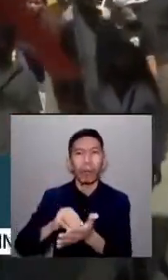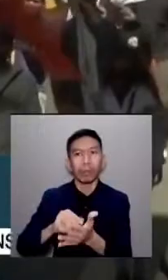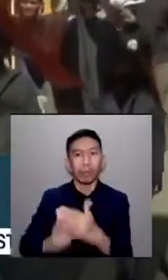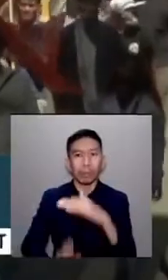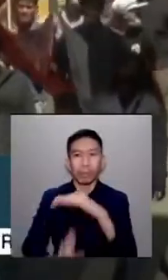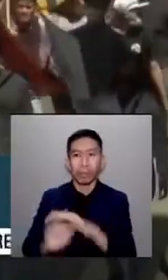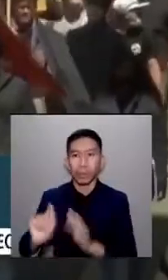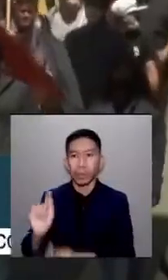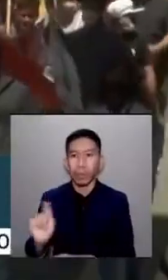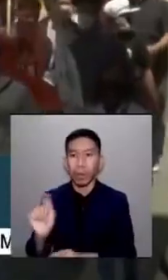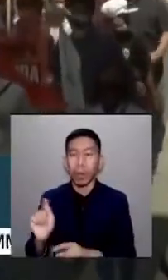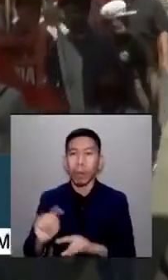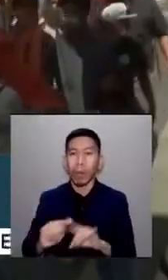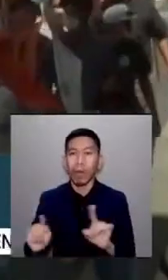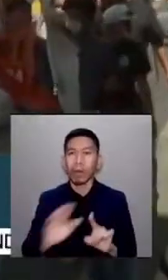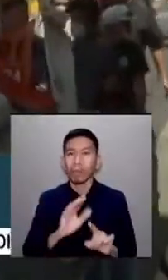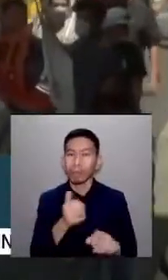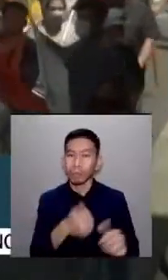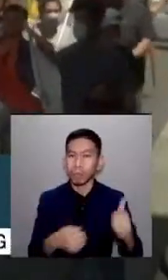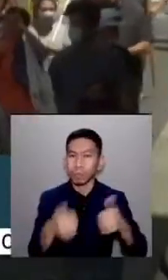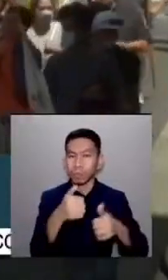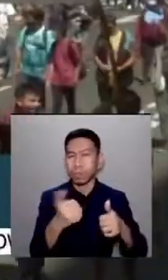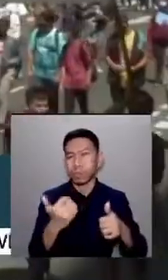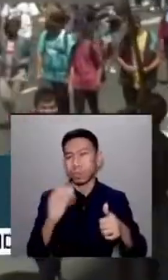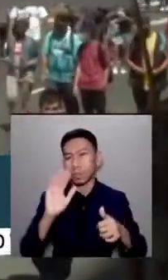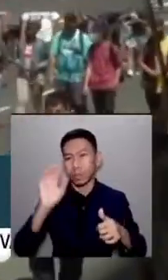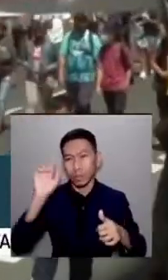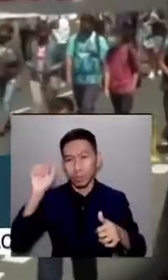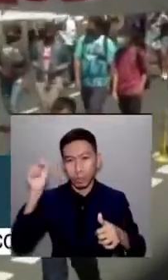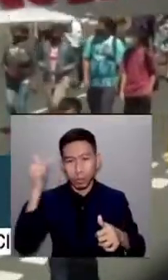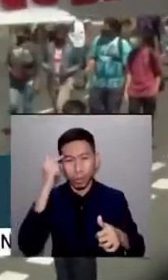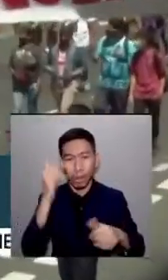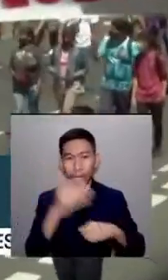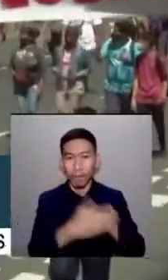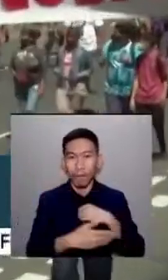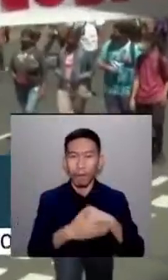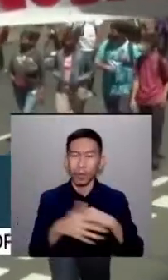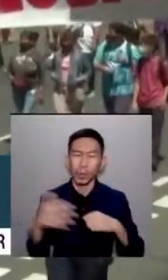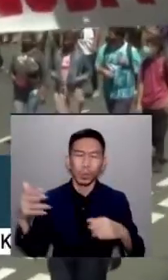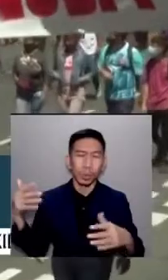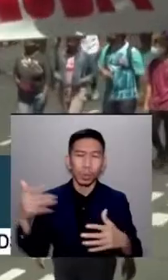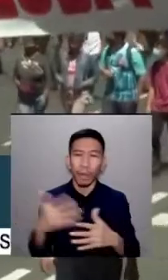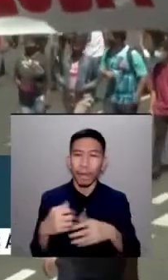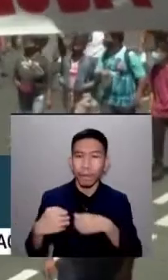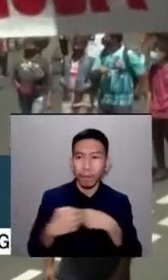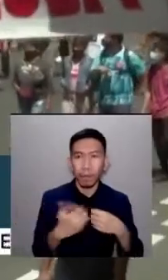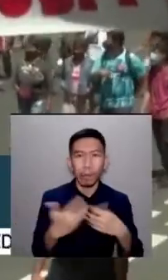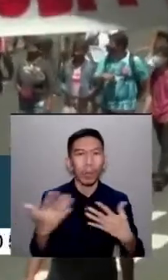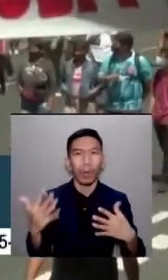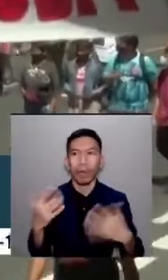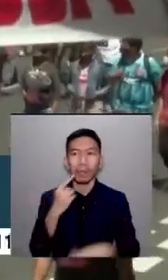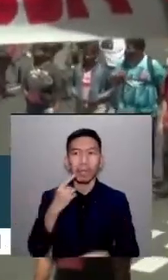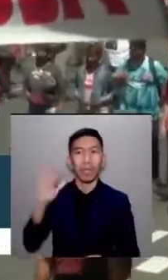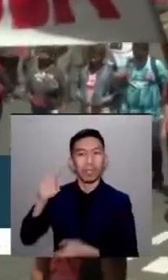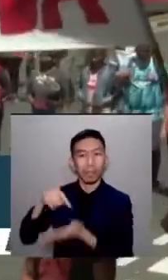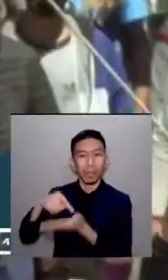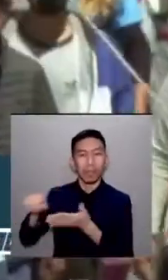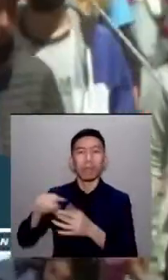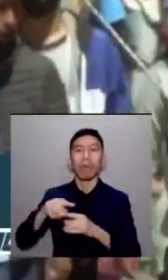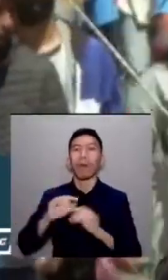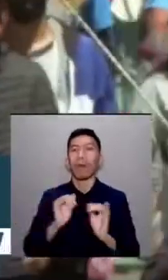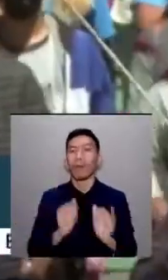of the country, which has been battling currency and debt crises for years, have not confirmed plans to pay. It maintains